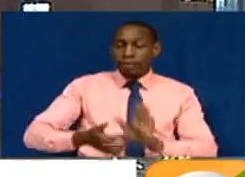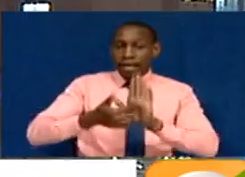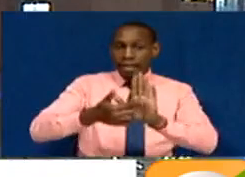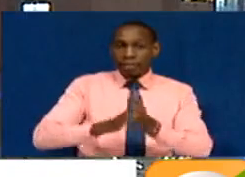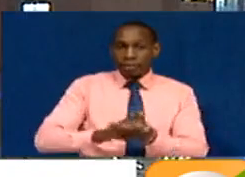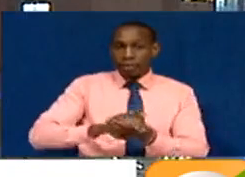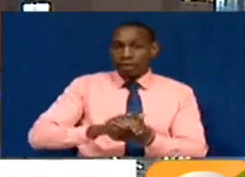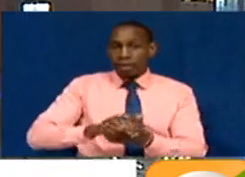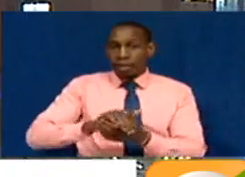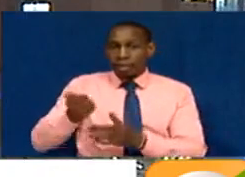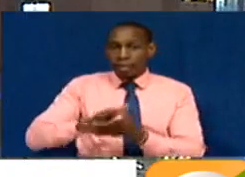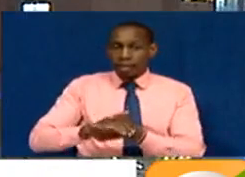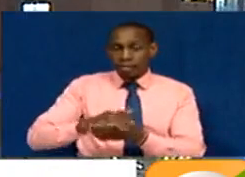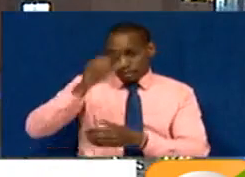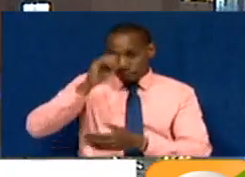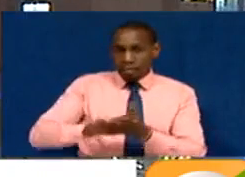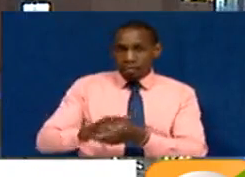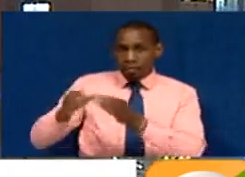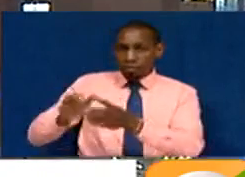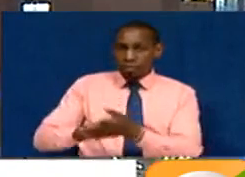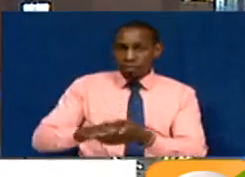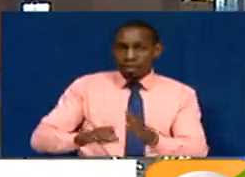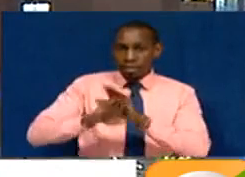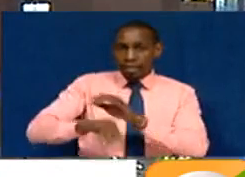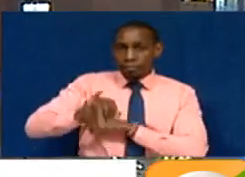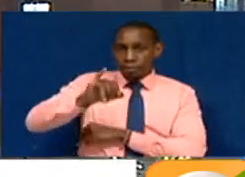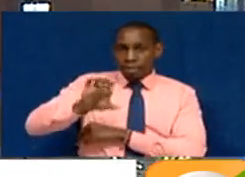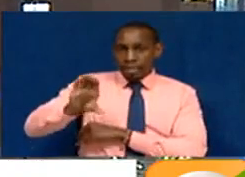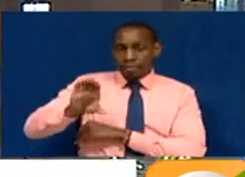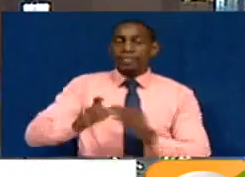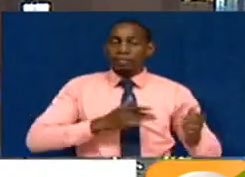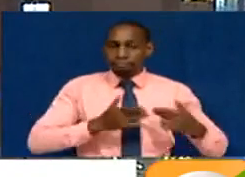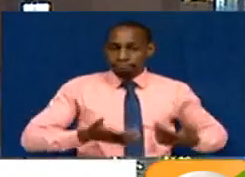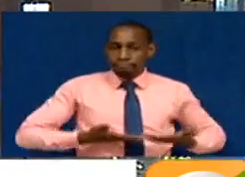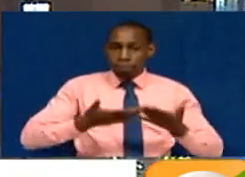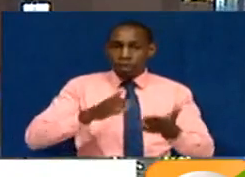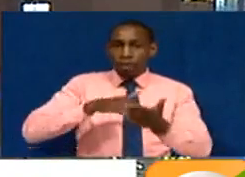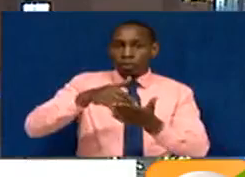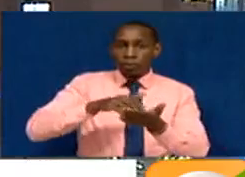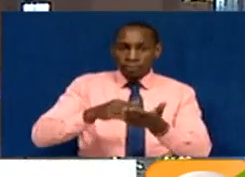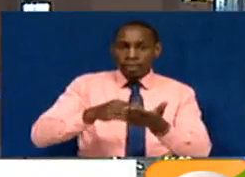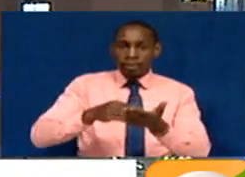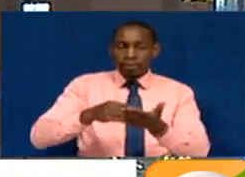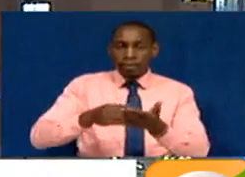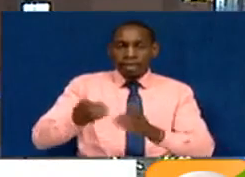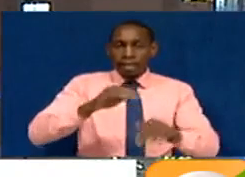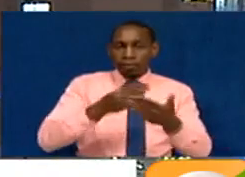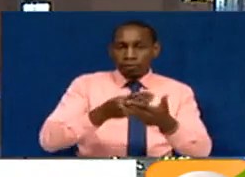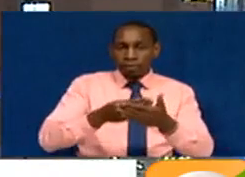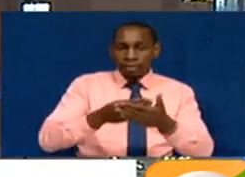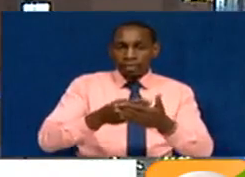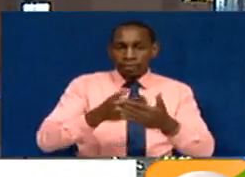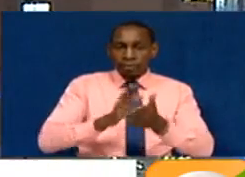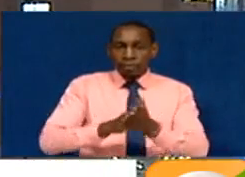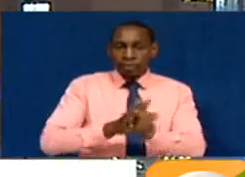reports, other state actors, including the IBC, are raising concern over weak election finance regulations ahead of the